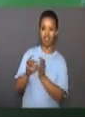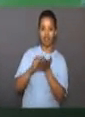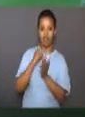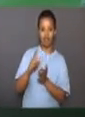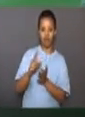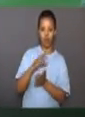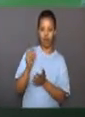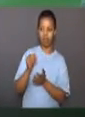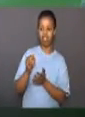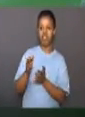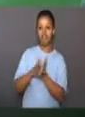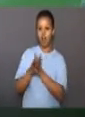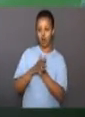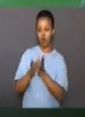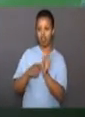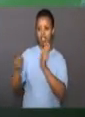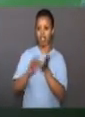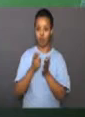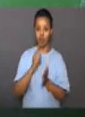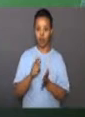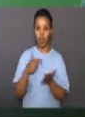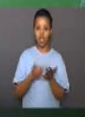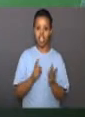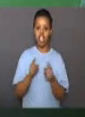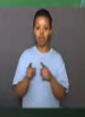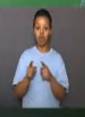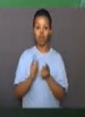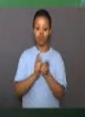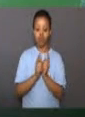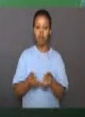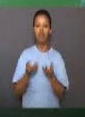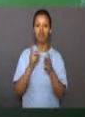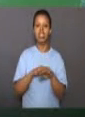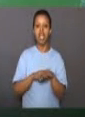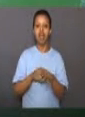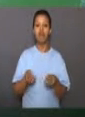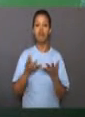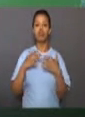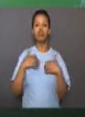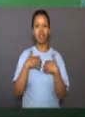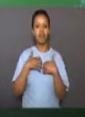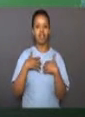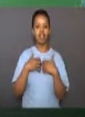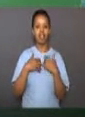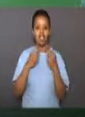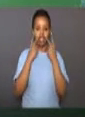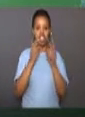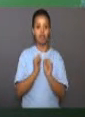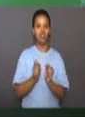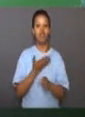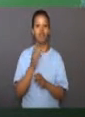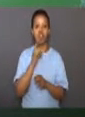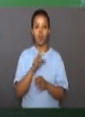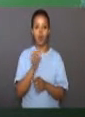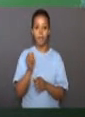Courtship behavior is innate in most animals and consists of a predetermined fixed